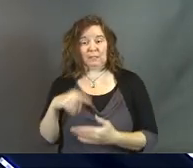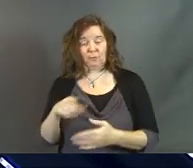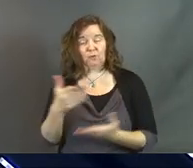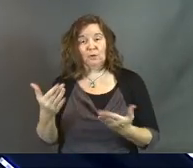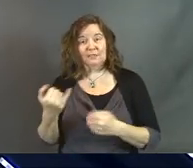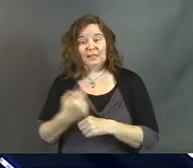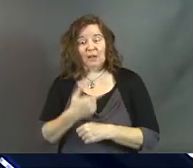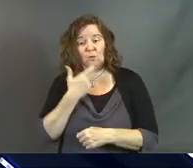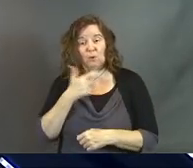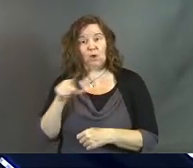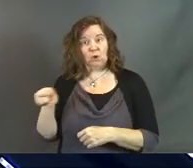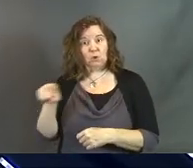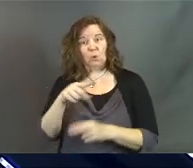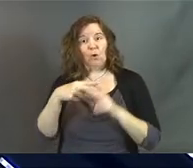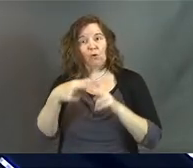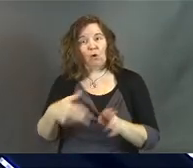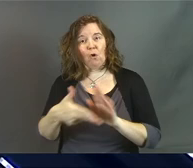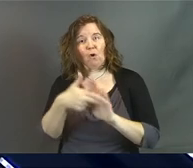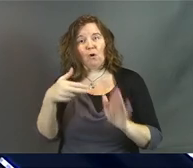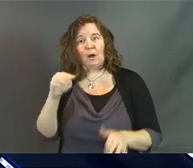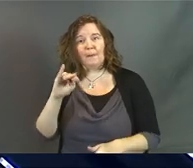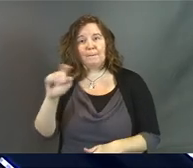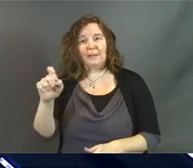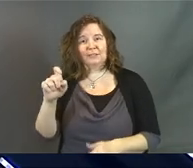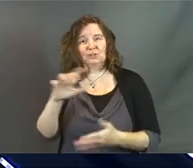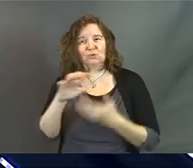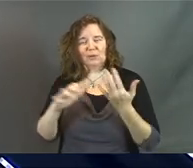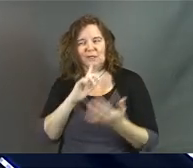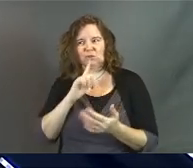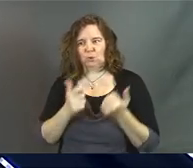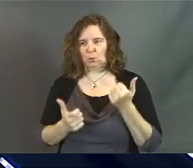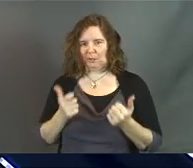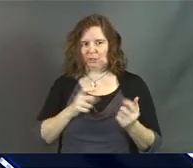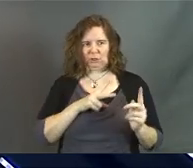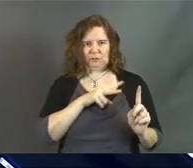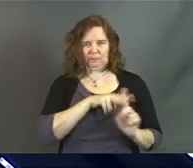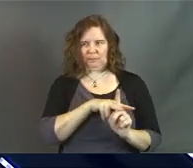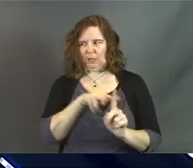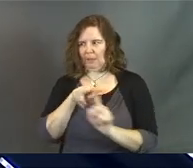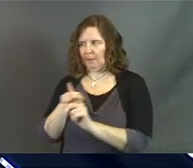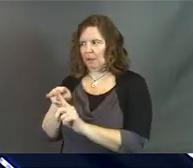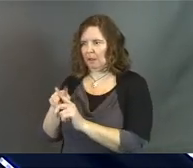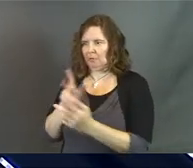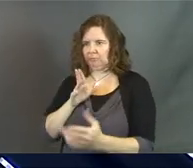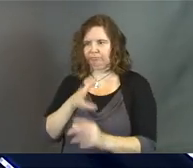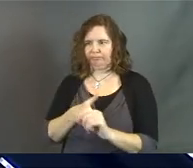and some of you guys watching, you're mixed race today and you're not exactly sure where you belong.